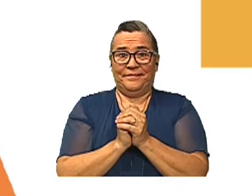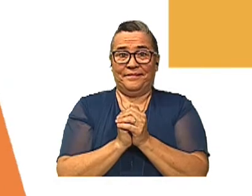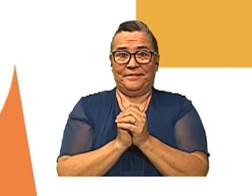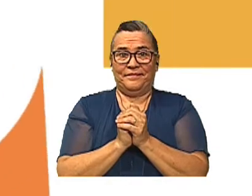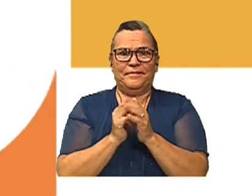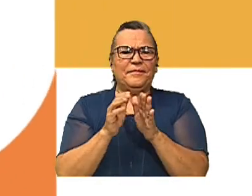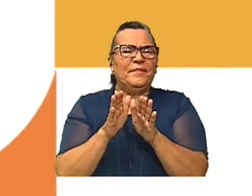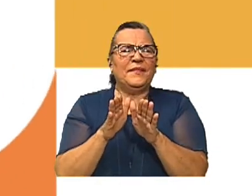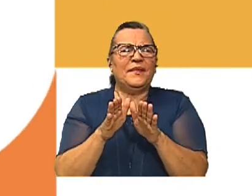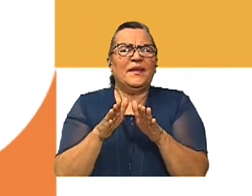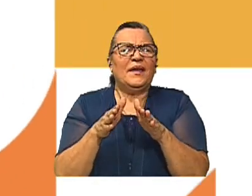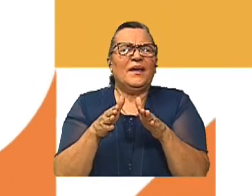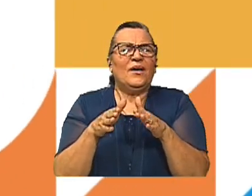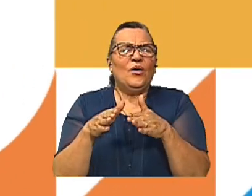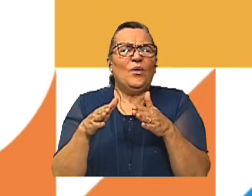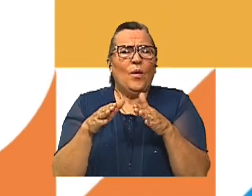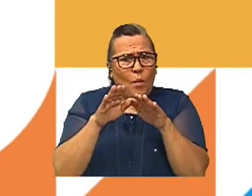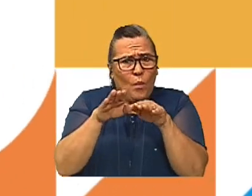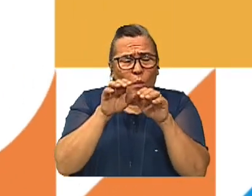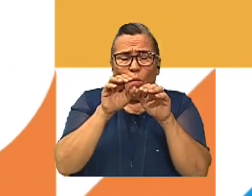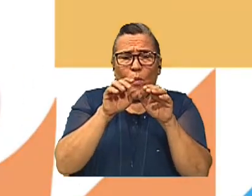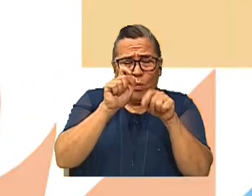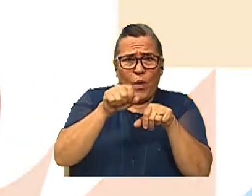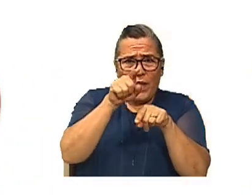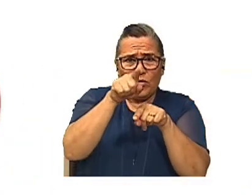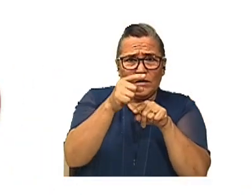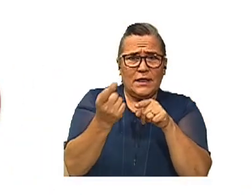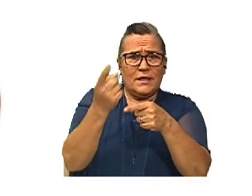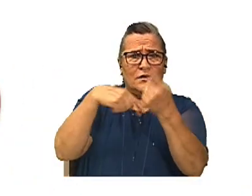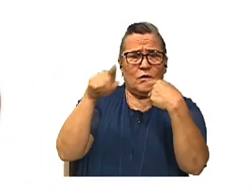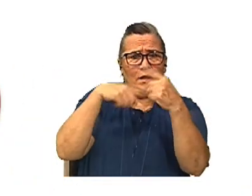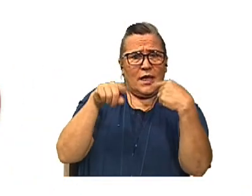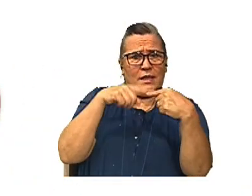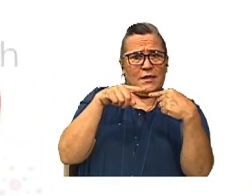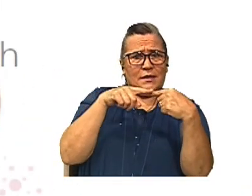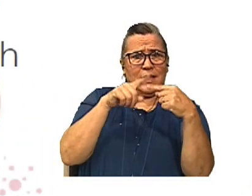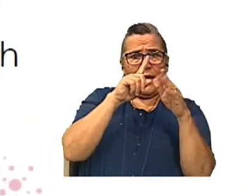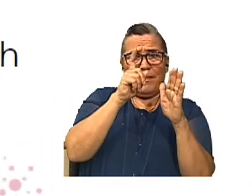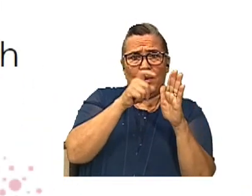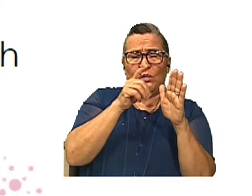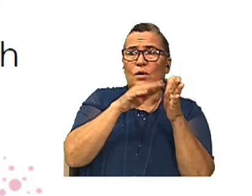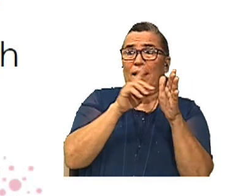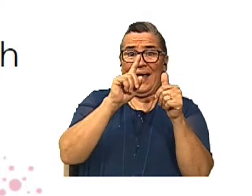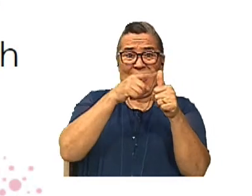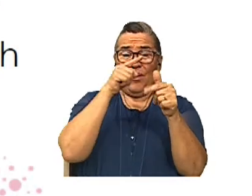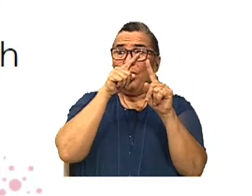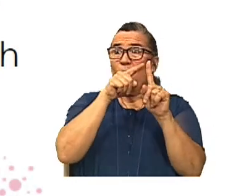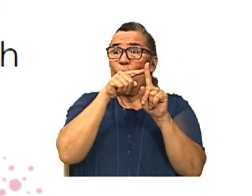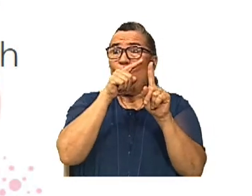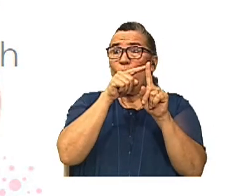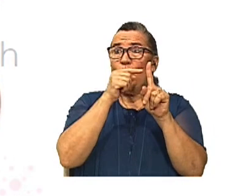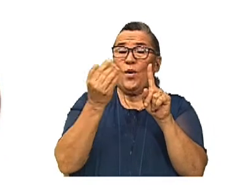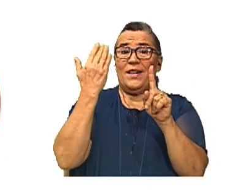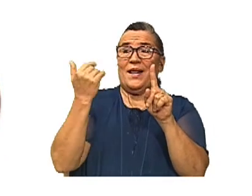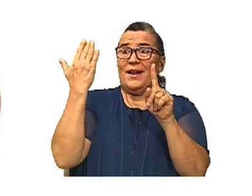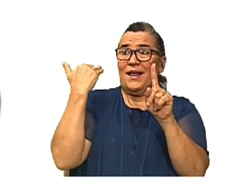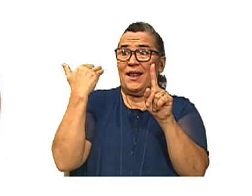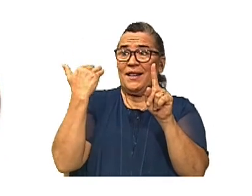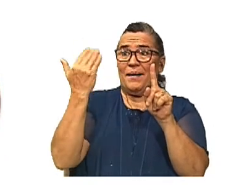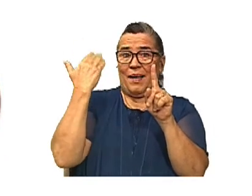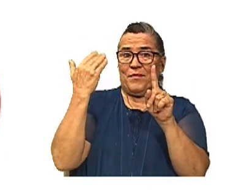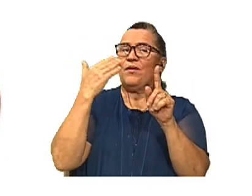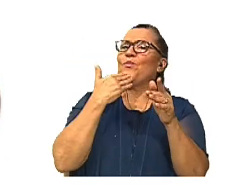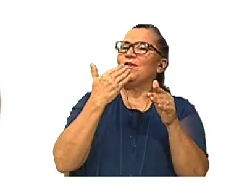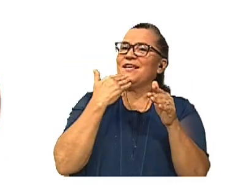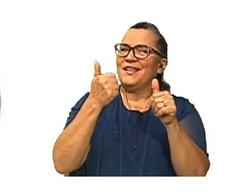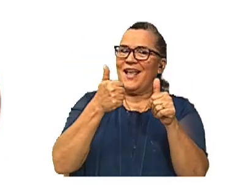How can you please go back to the question? Thank you. How do you define, no, the previous one, thank